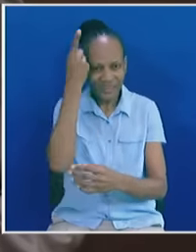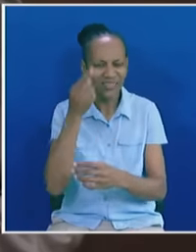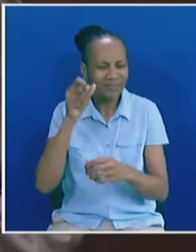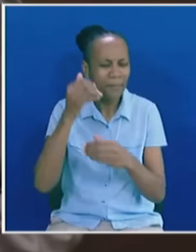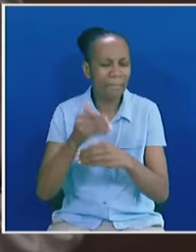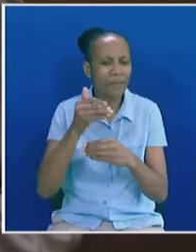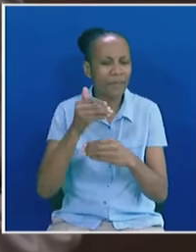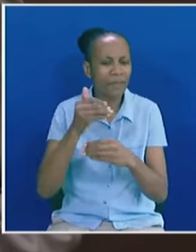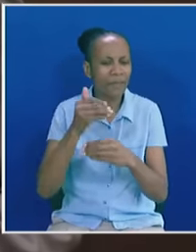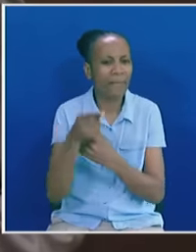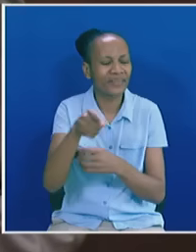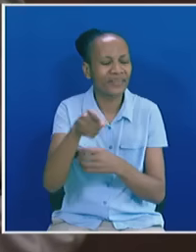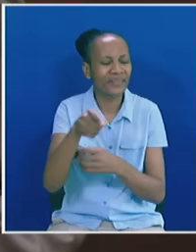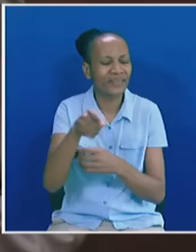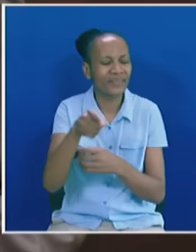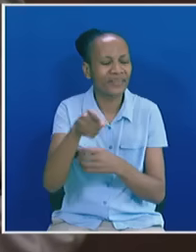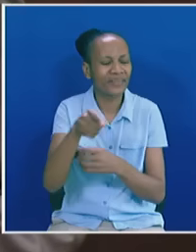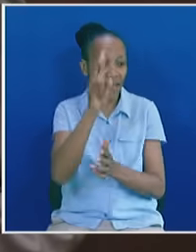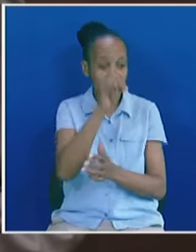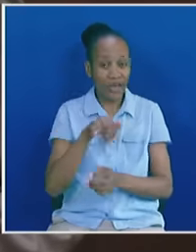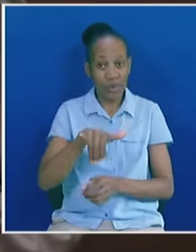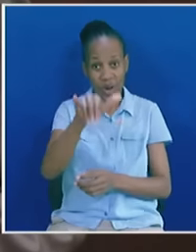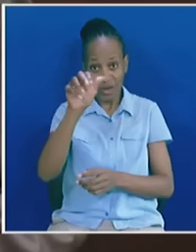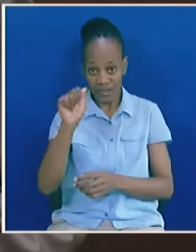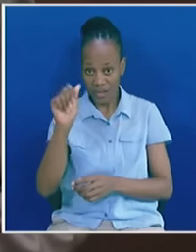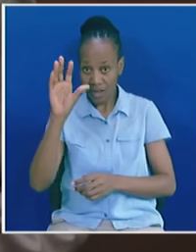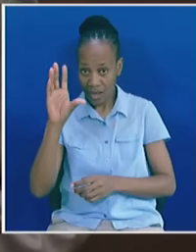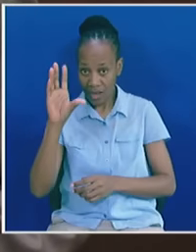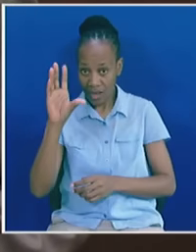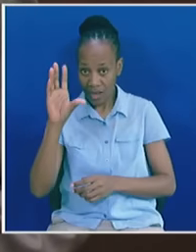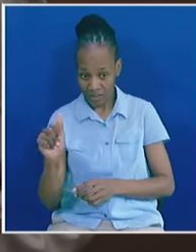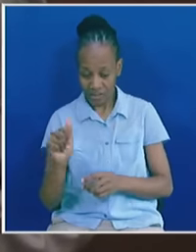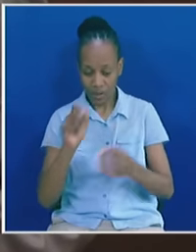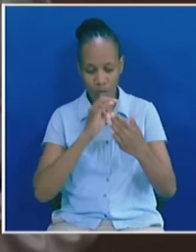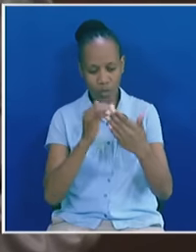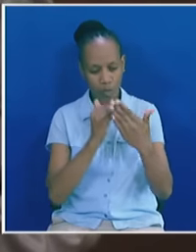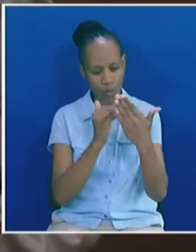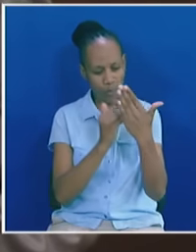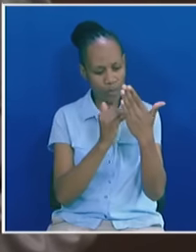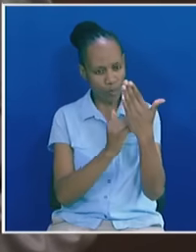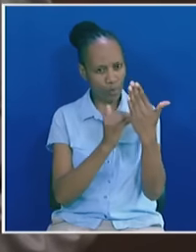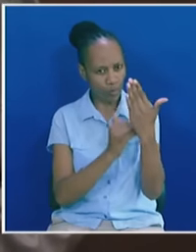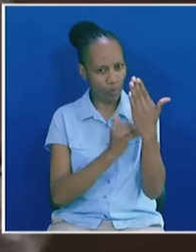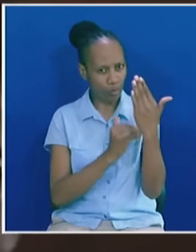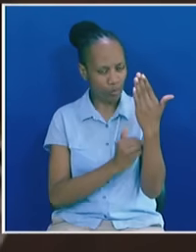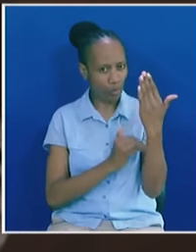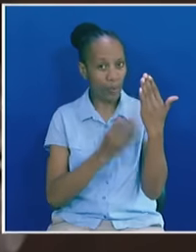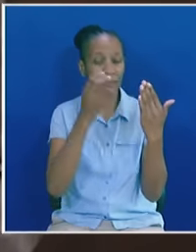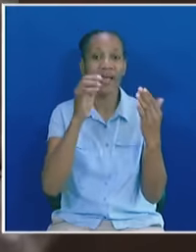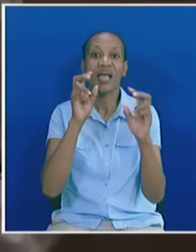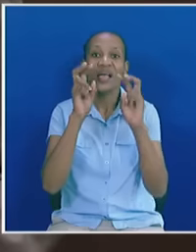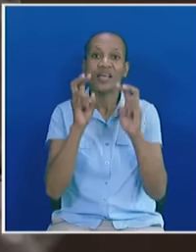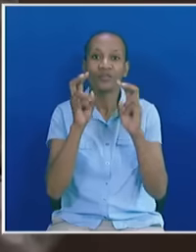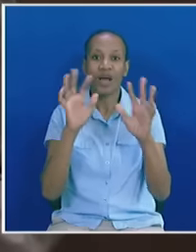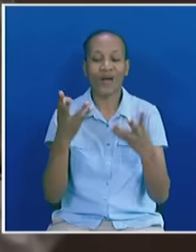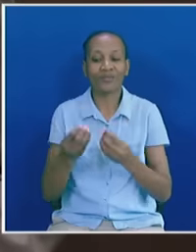increase. The NYDA paper lists the following factors that it attributes to exacerbation of the